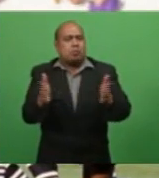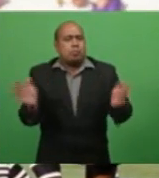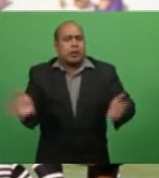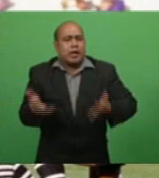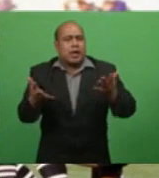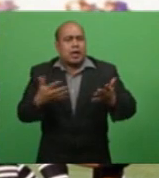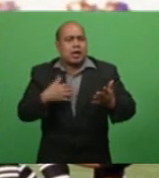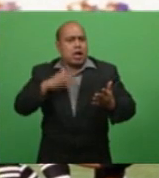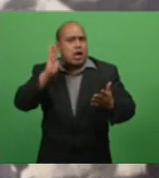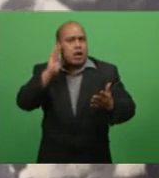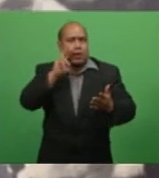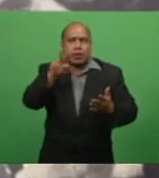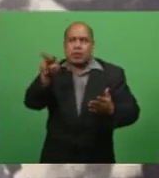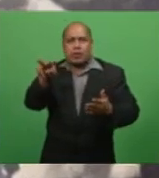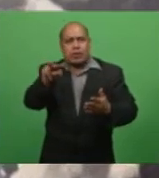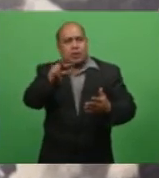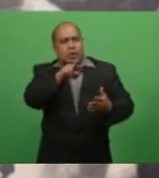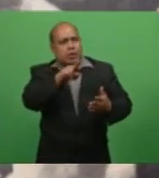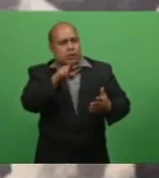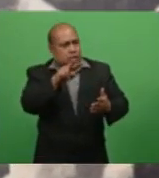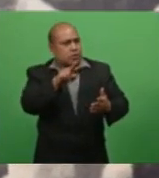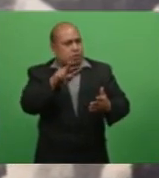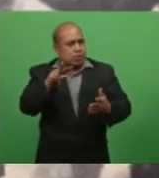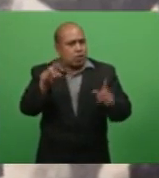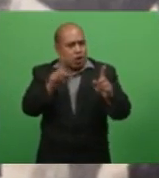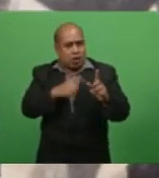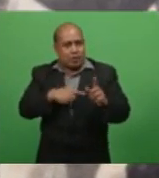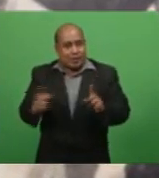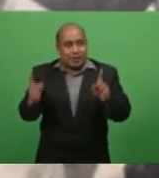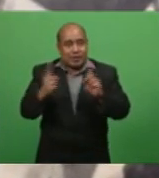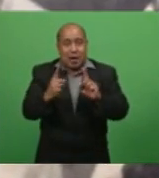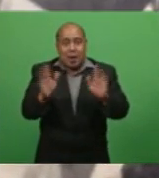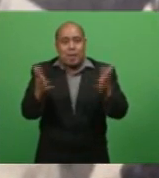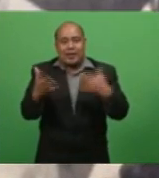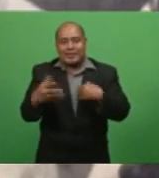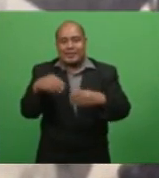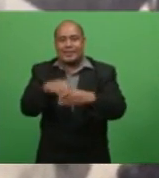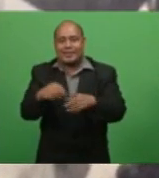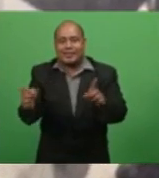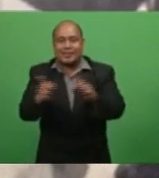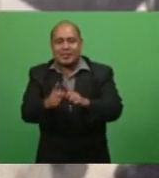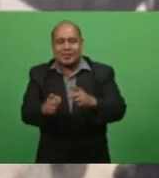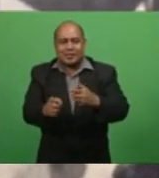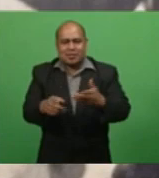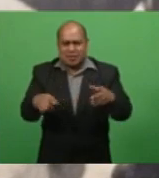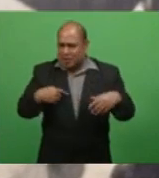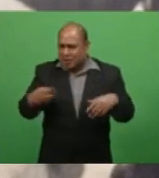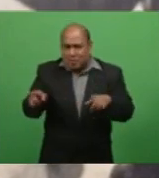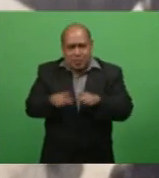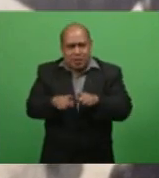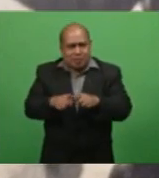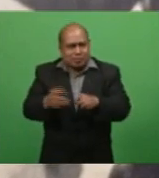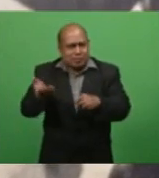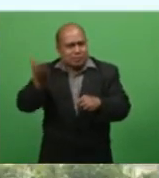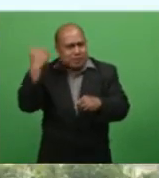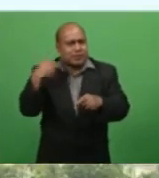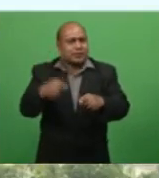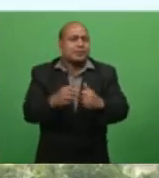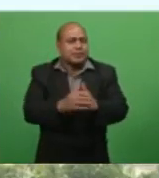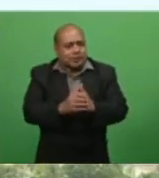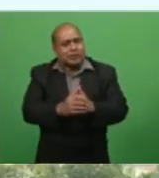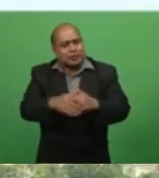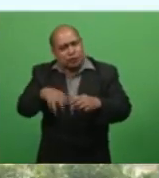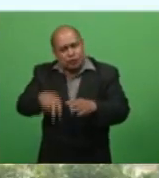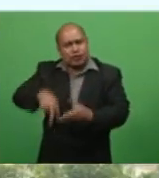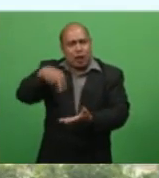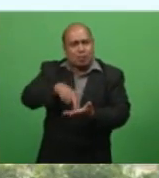about, I'm standing right next to him. And then I look, I say, geez, I'm just as big as him, if not bigger, and I'm taller. And then when we jump in the line out, I beat him or I